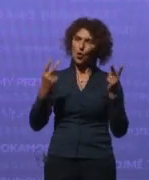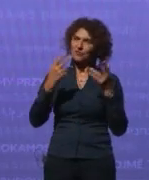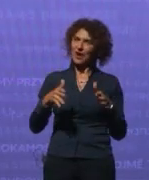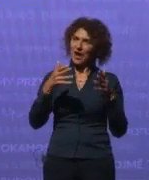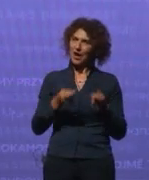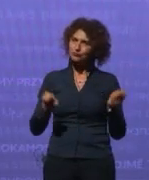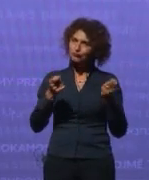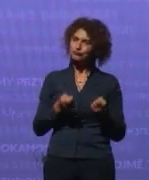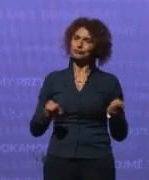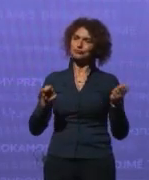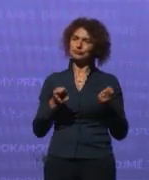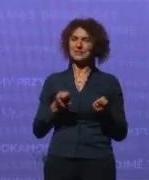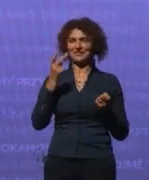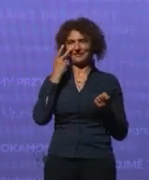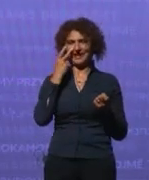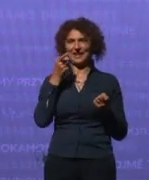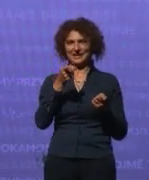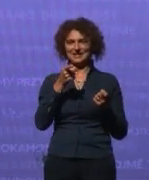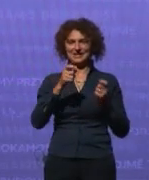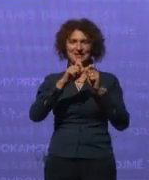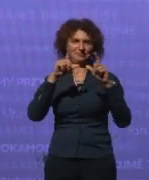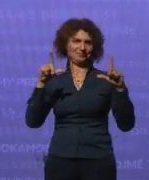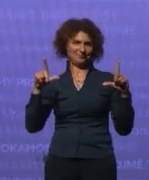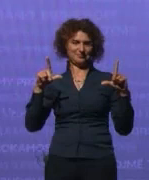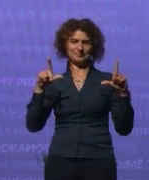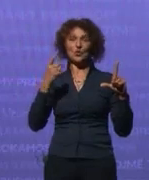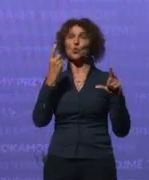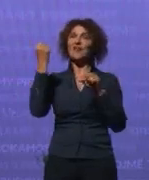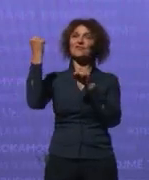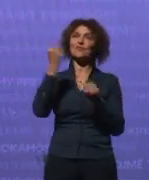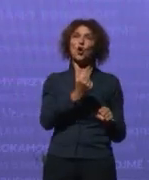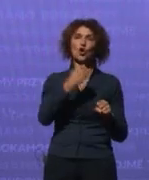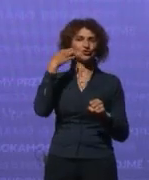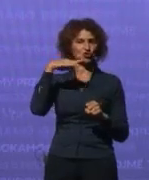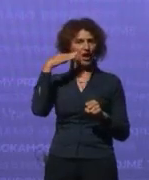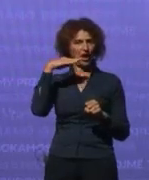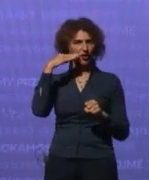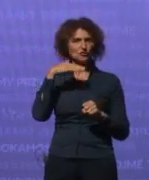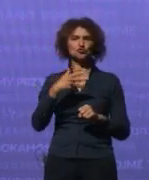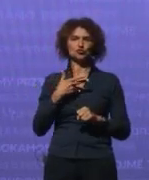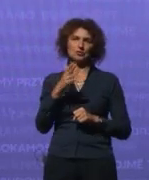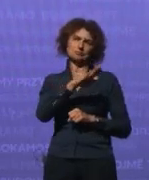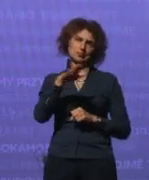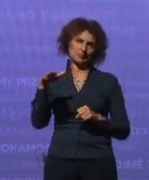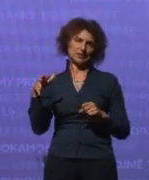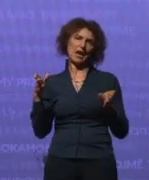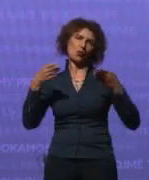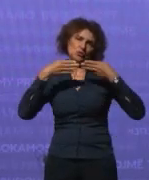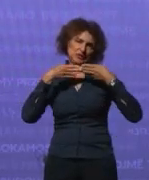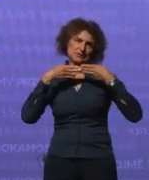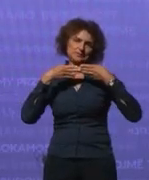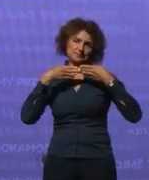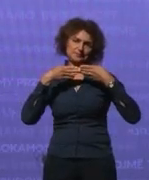Genova, where our kids, the kids diagnosed with autism, they interact twice a week for several